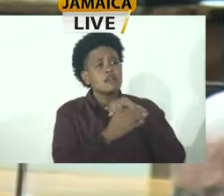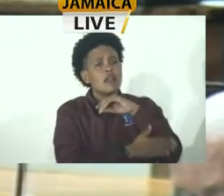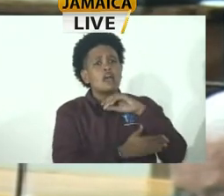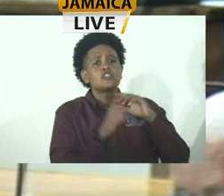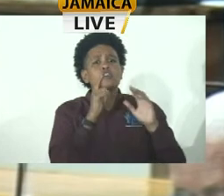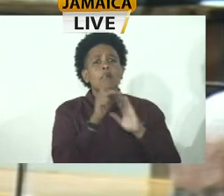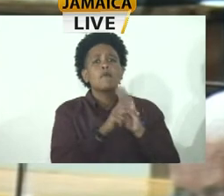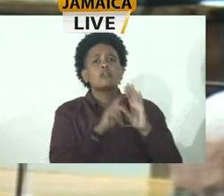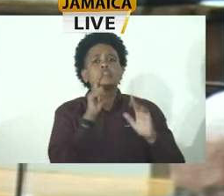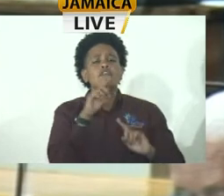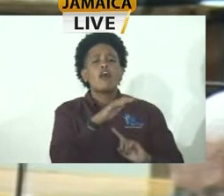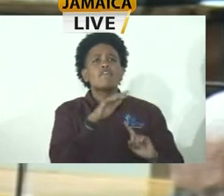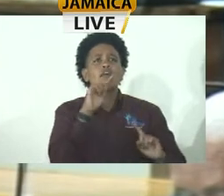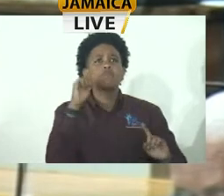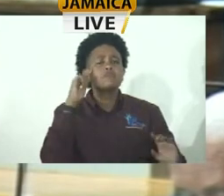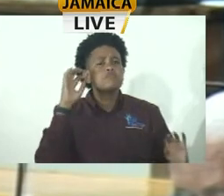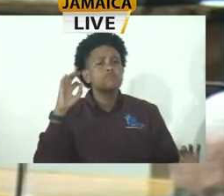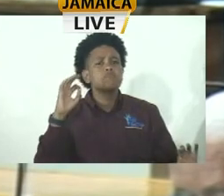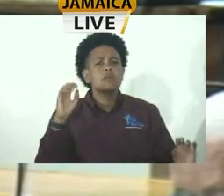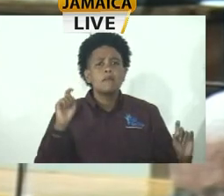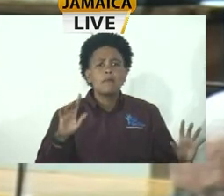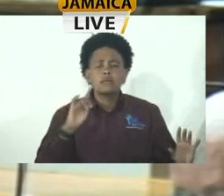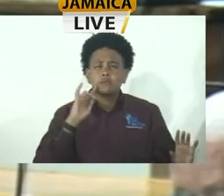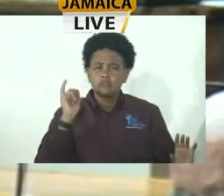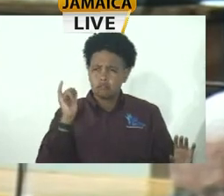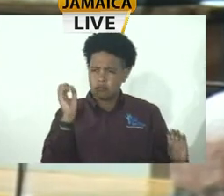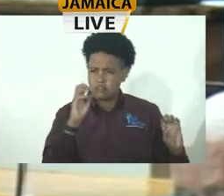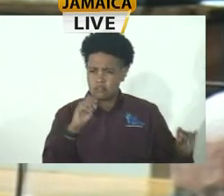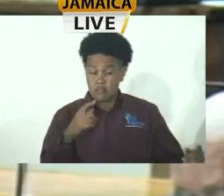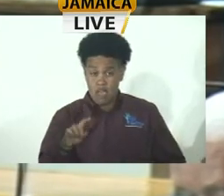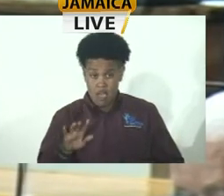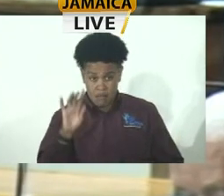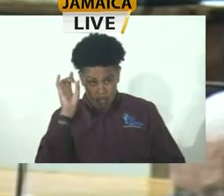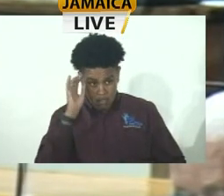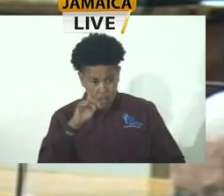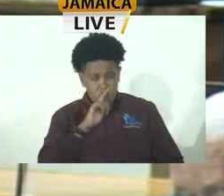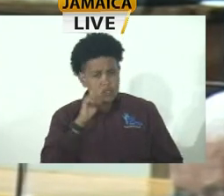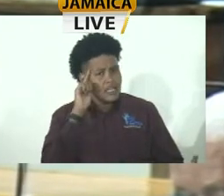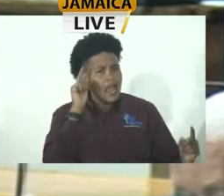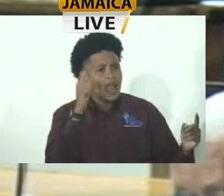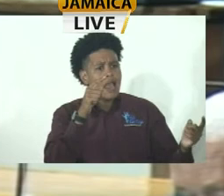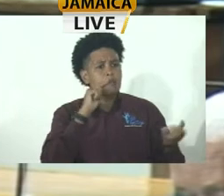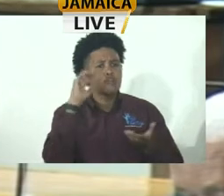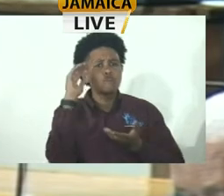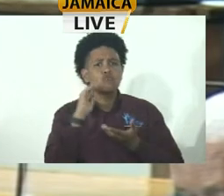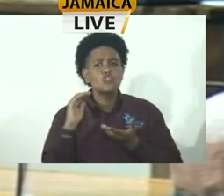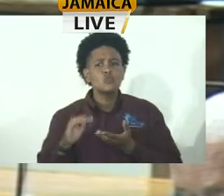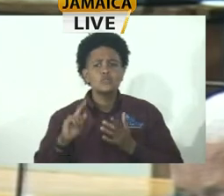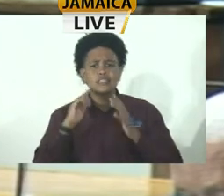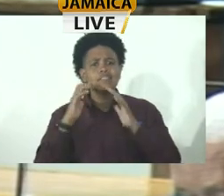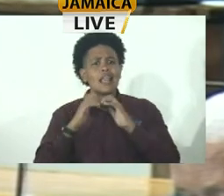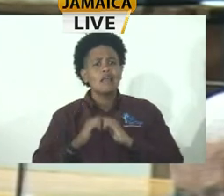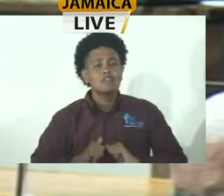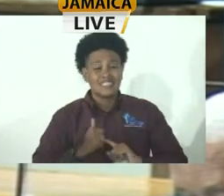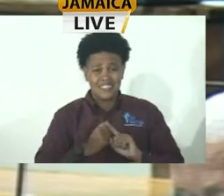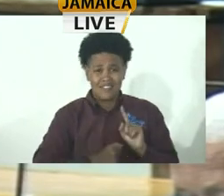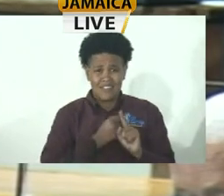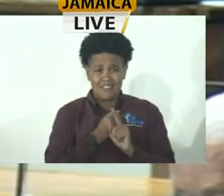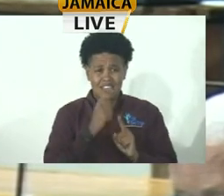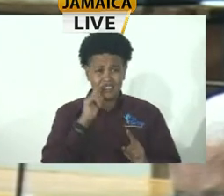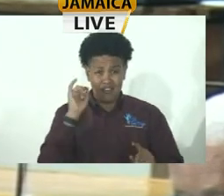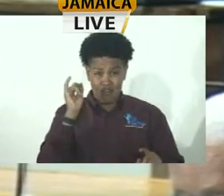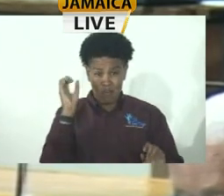sound management of hazardous waste which is aimed at reducing the deleterious effects of hazardous